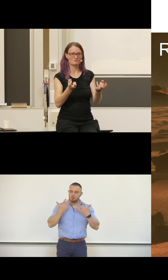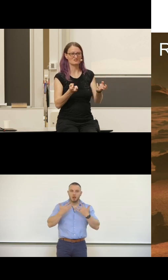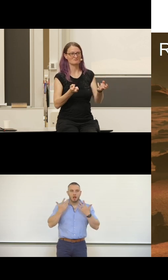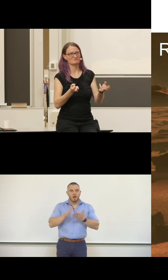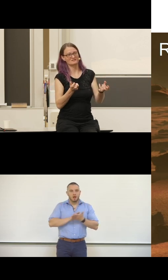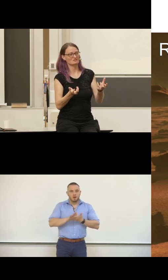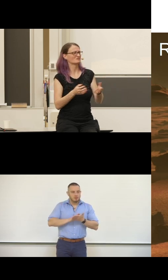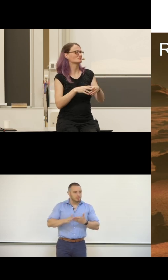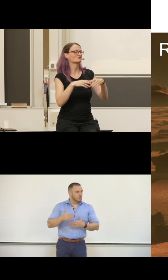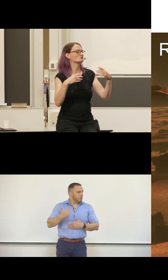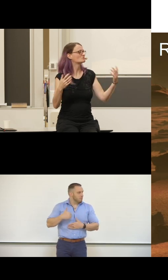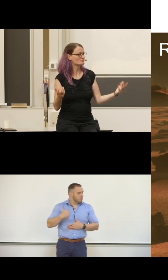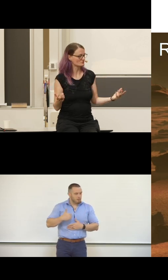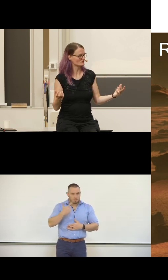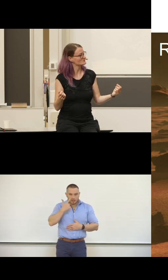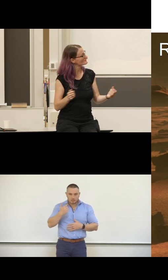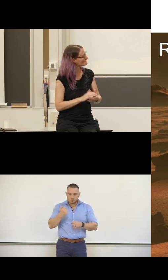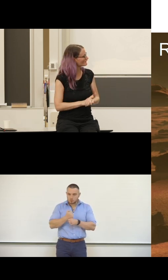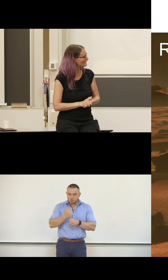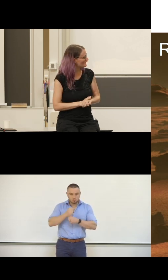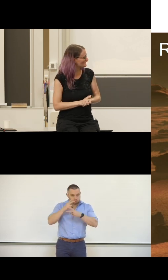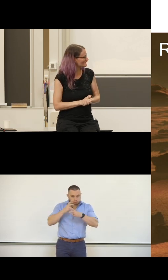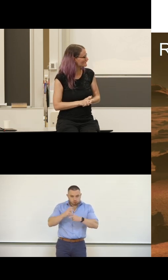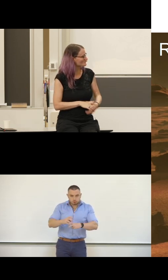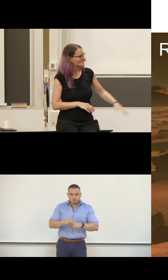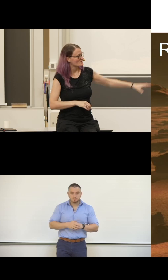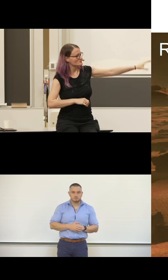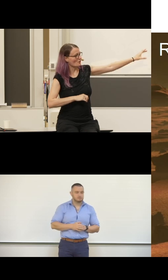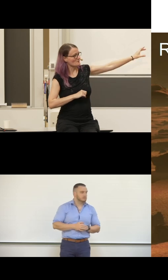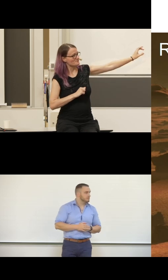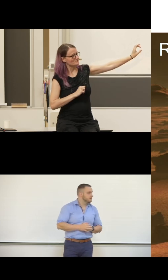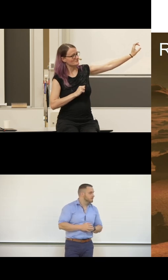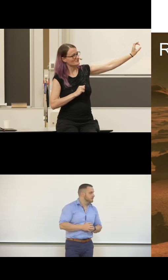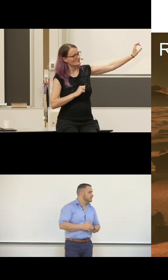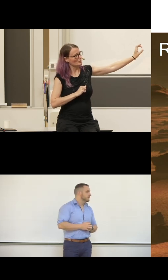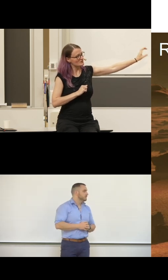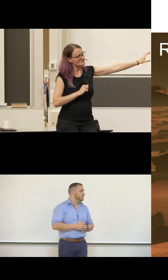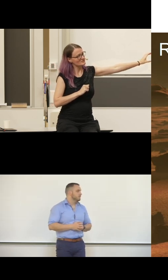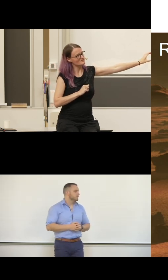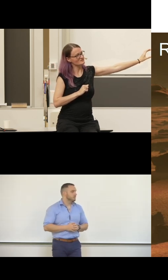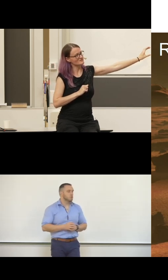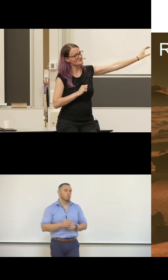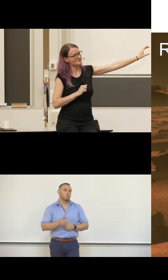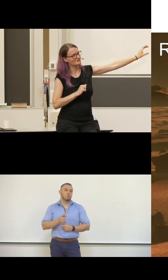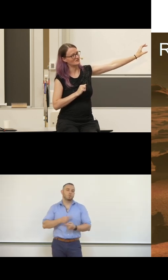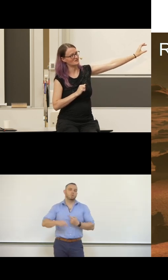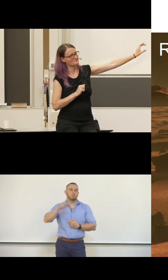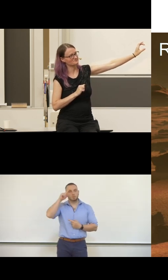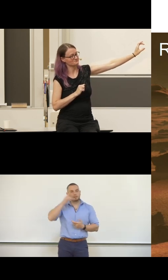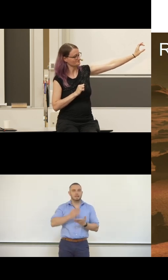people have more dexterity. It's super resource intensive. So we believe that the